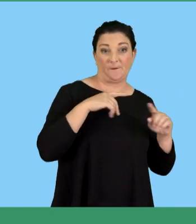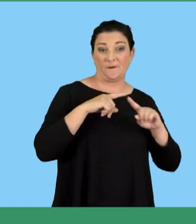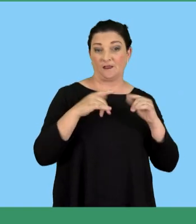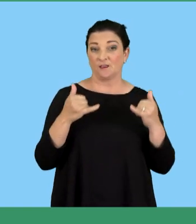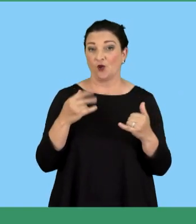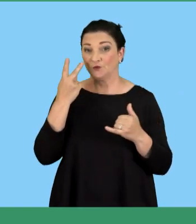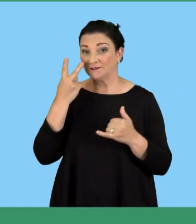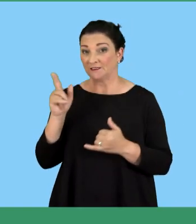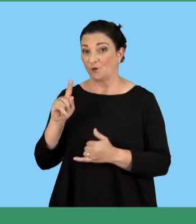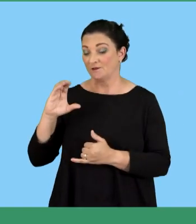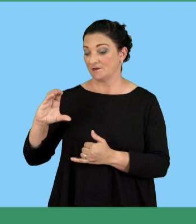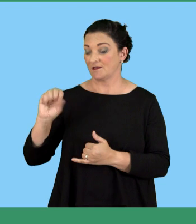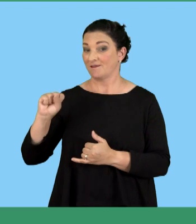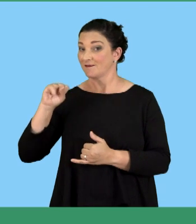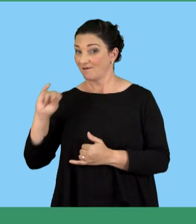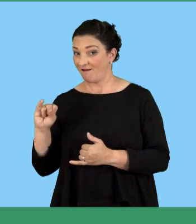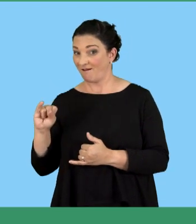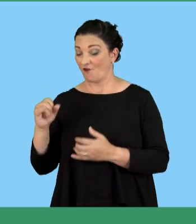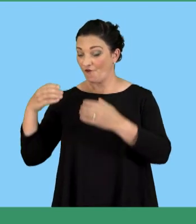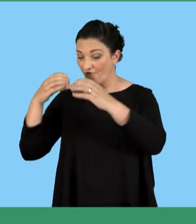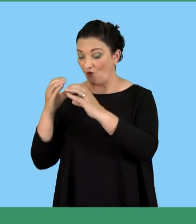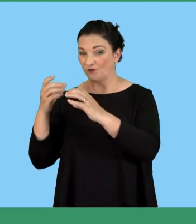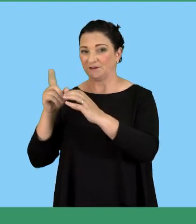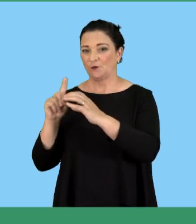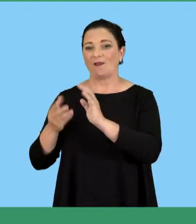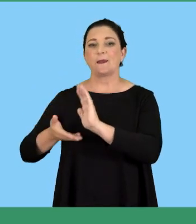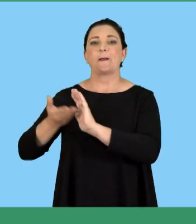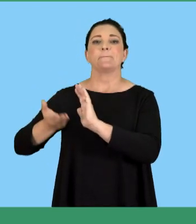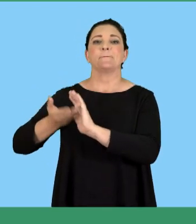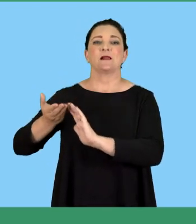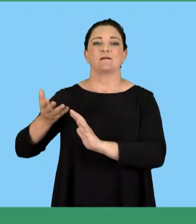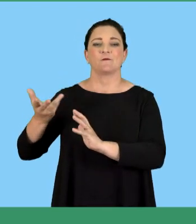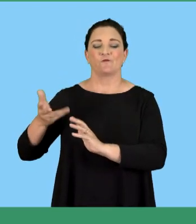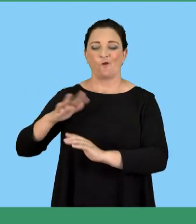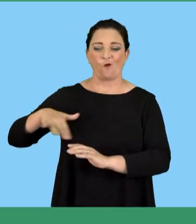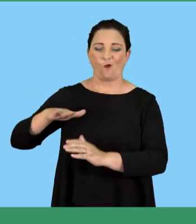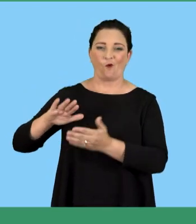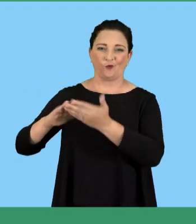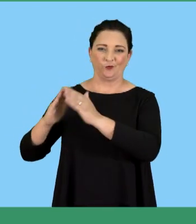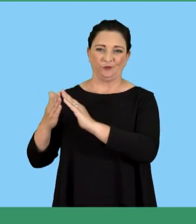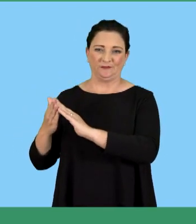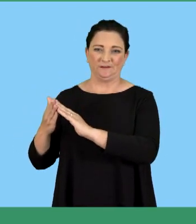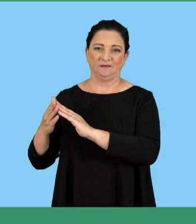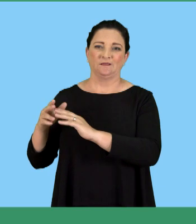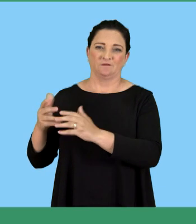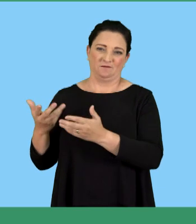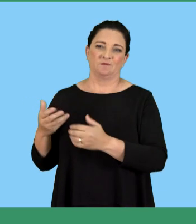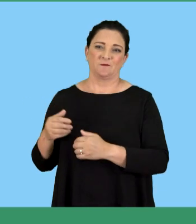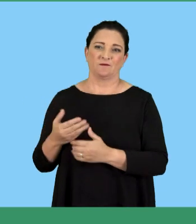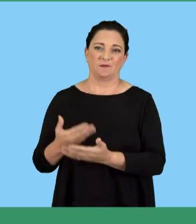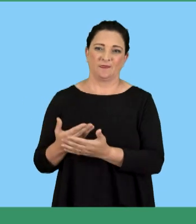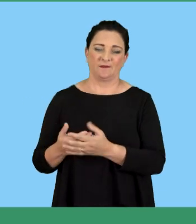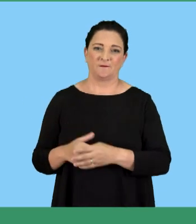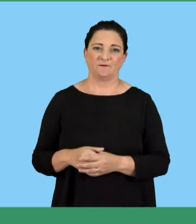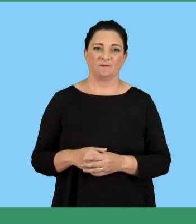ethically. But when you look into corporate social investment, the focus is on upliftment of the community without a return